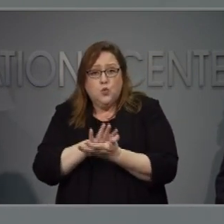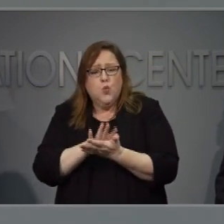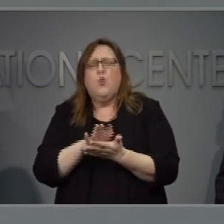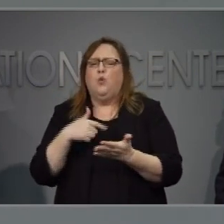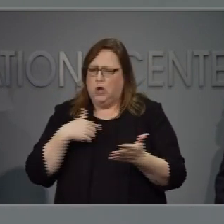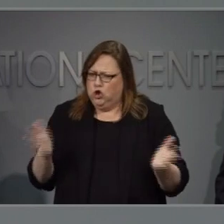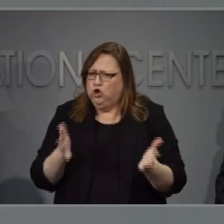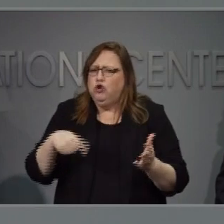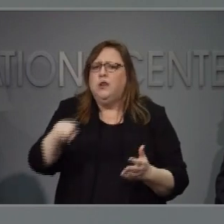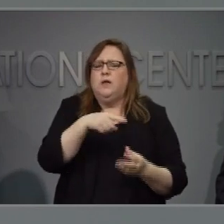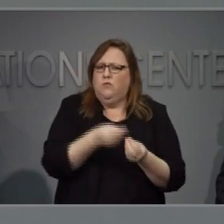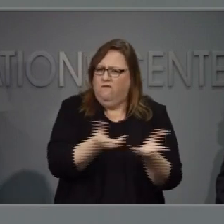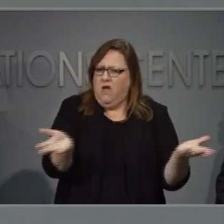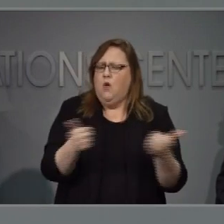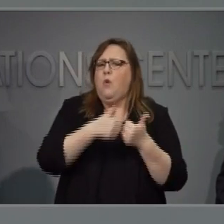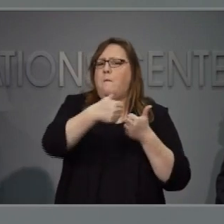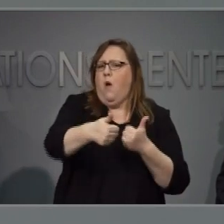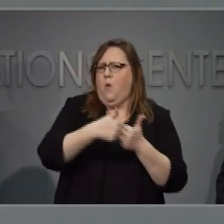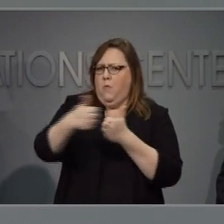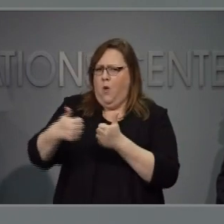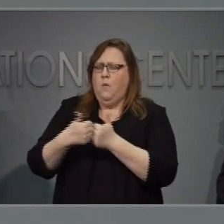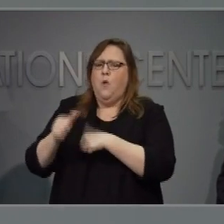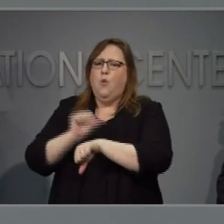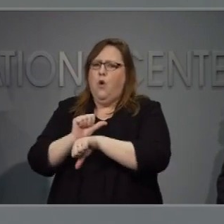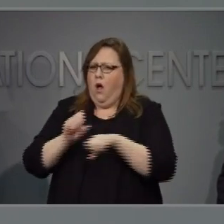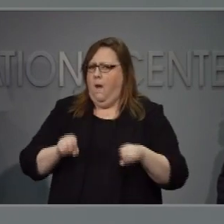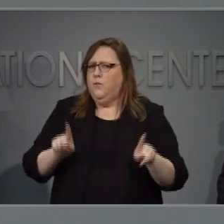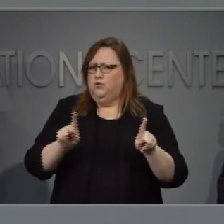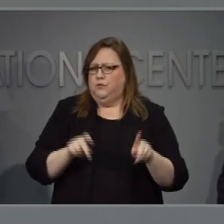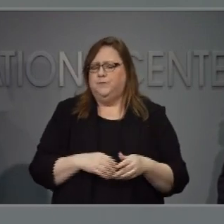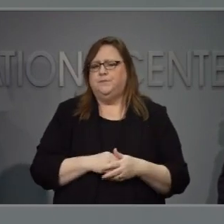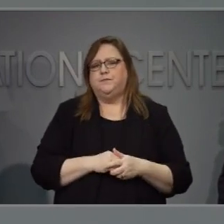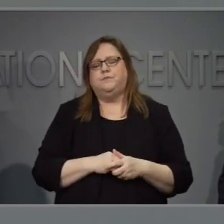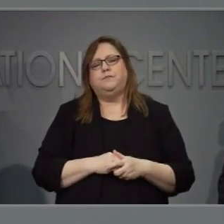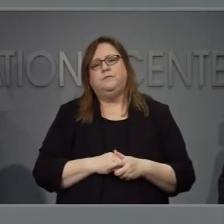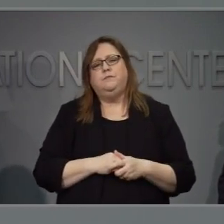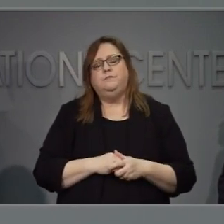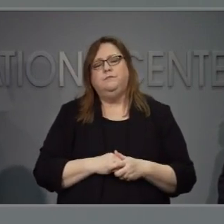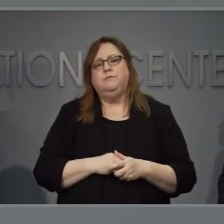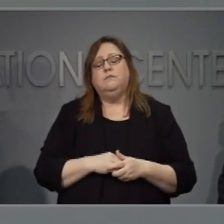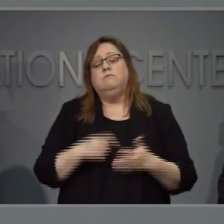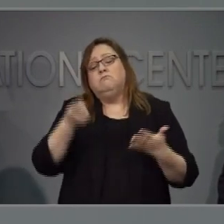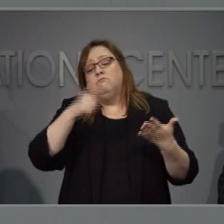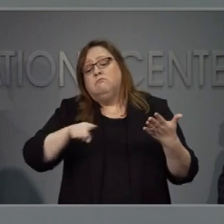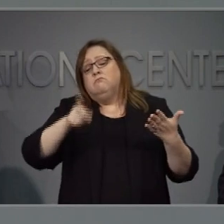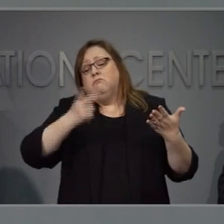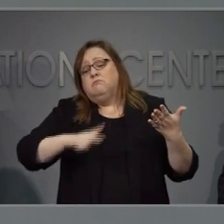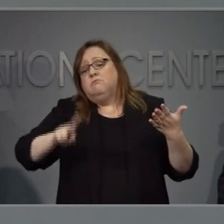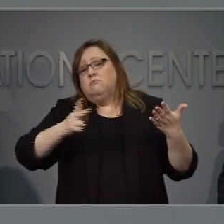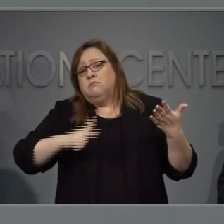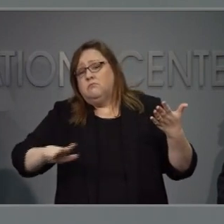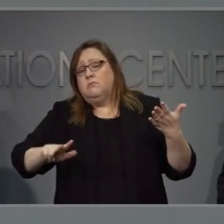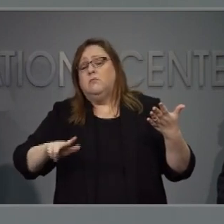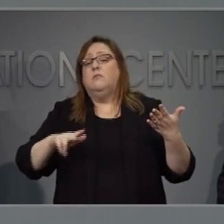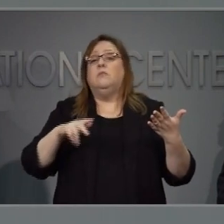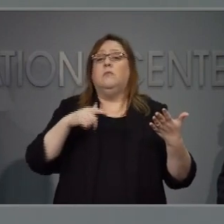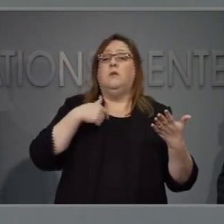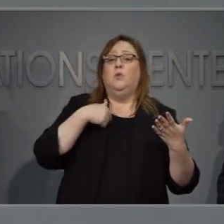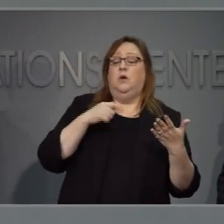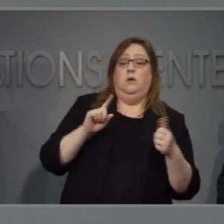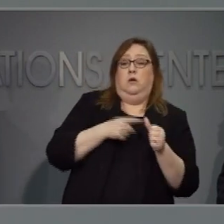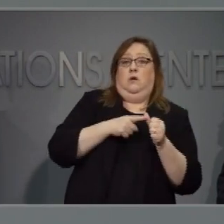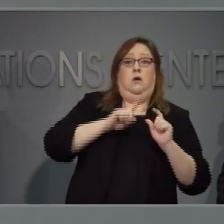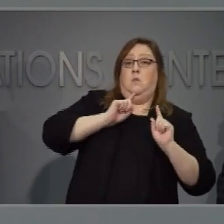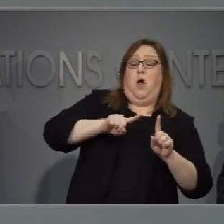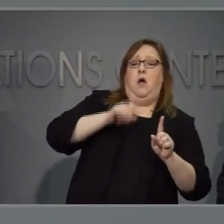of. In the next few weeks, we will pivot from our initial stage of response to a